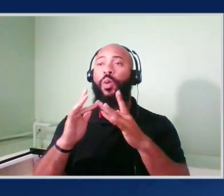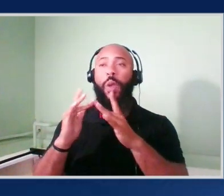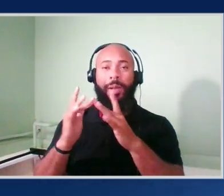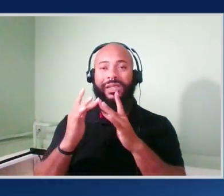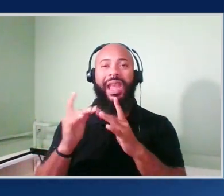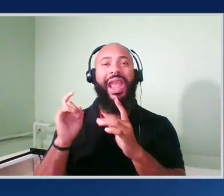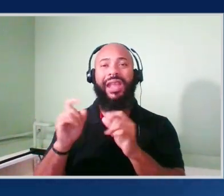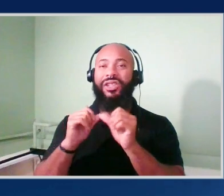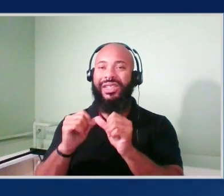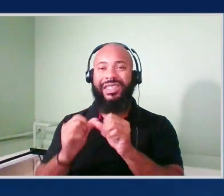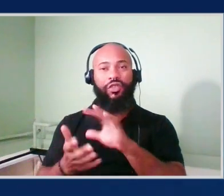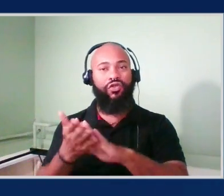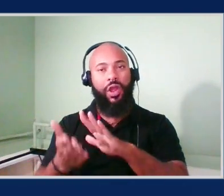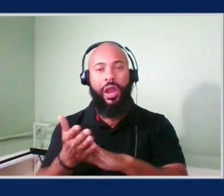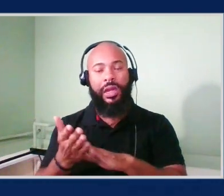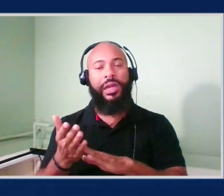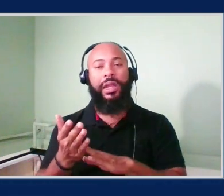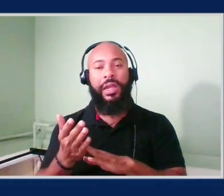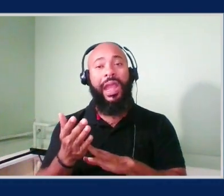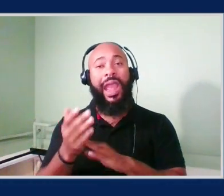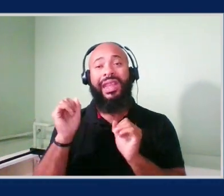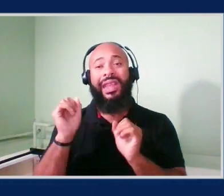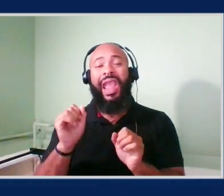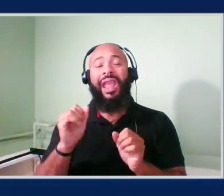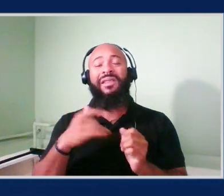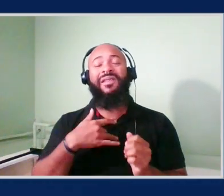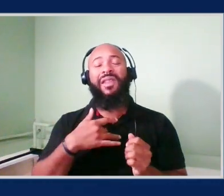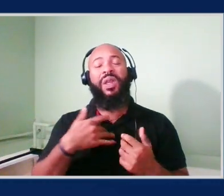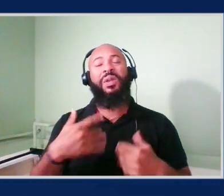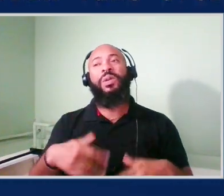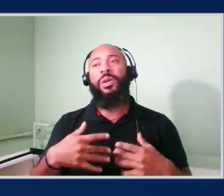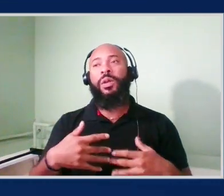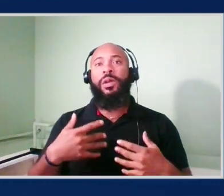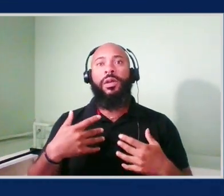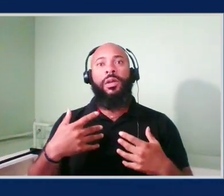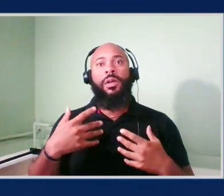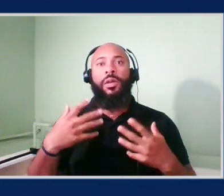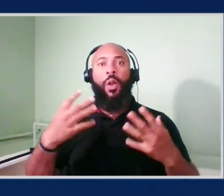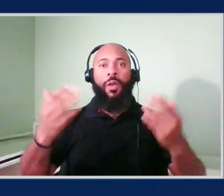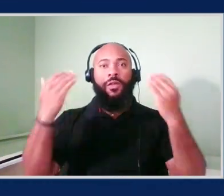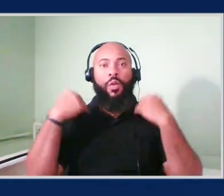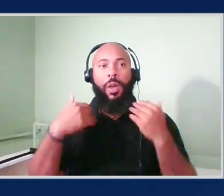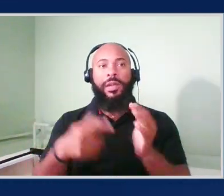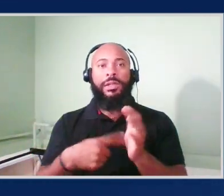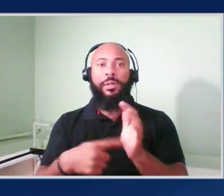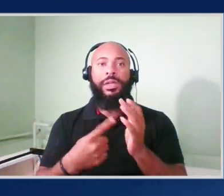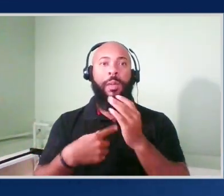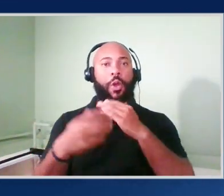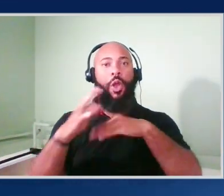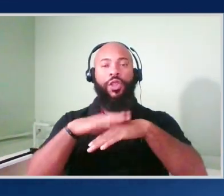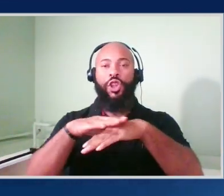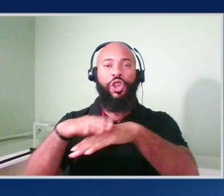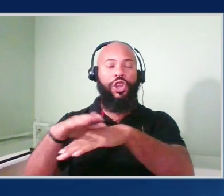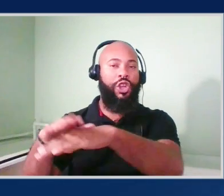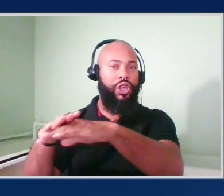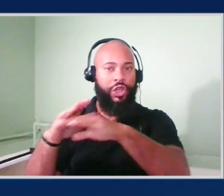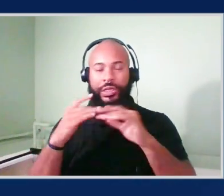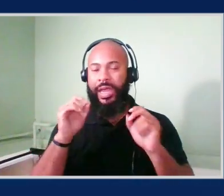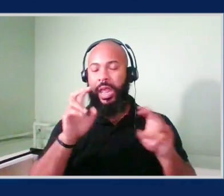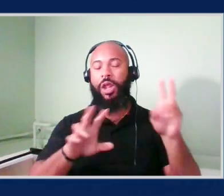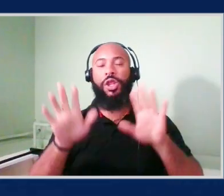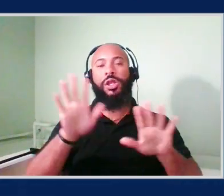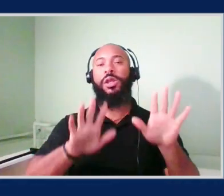run. And it can look daunting at times, all of these alerts and these different playbooks that you may need to